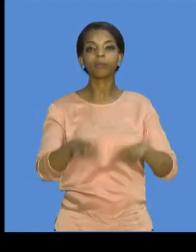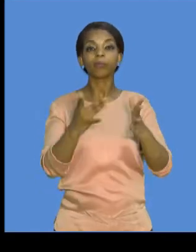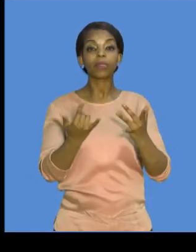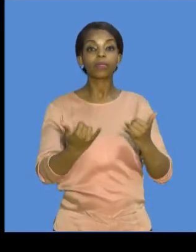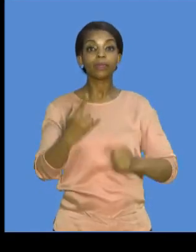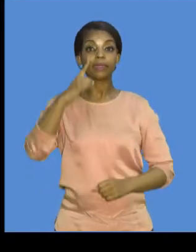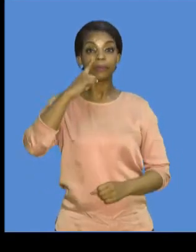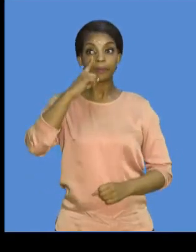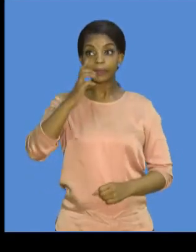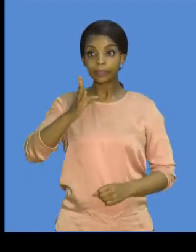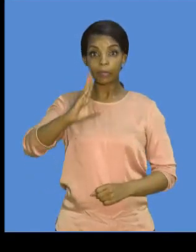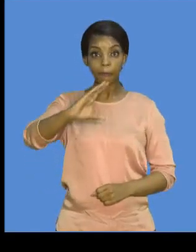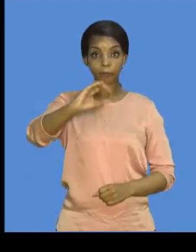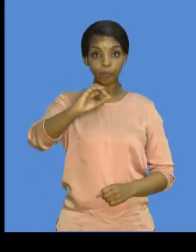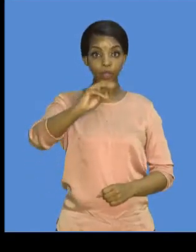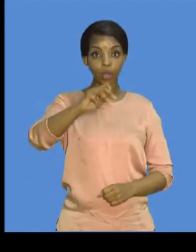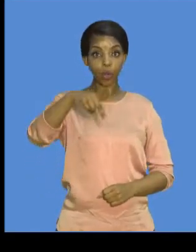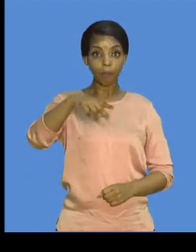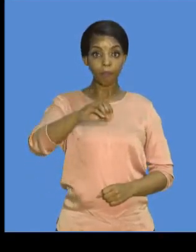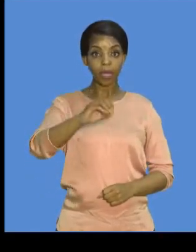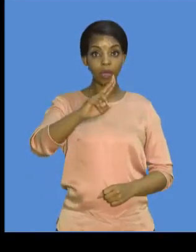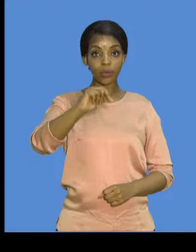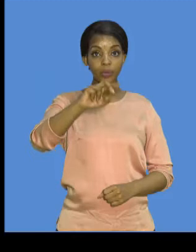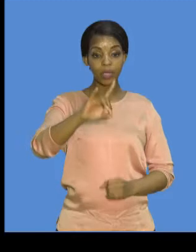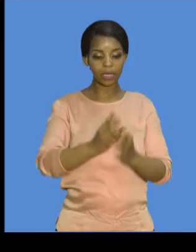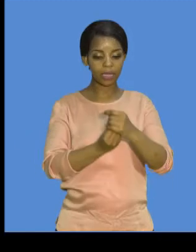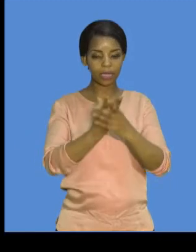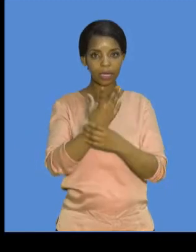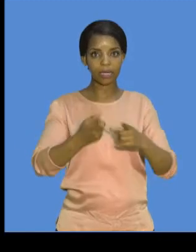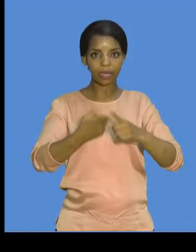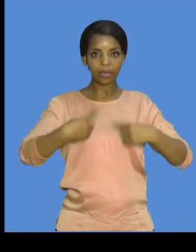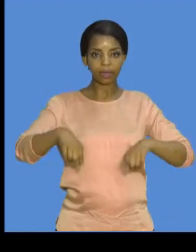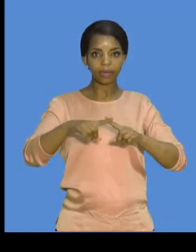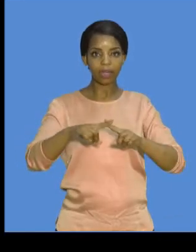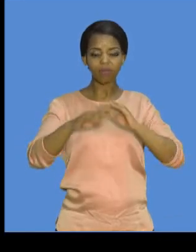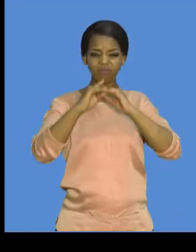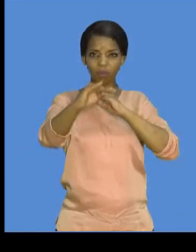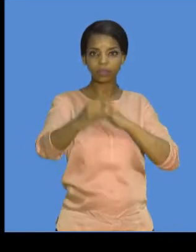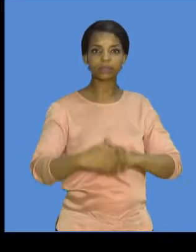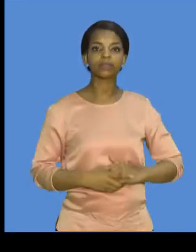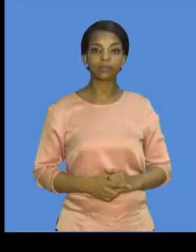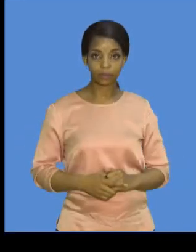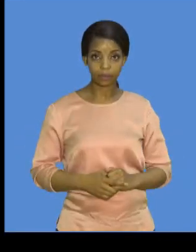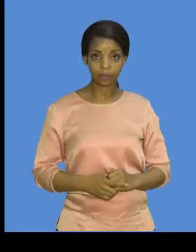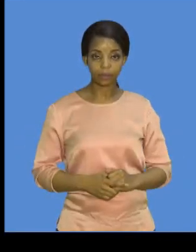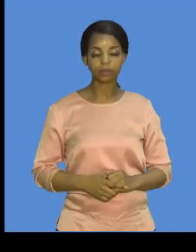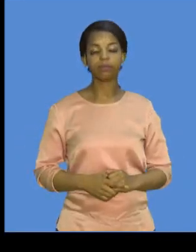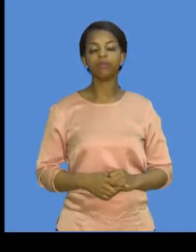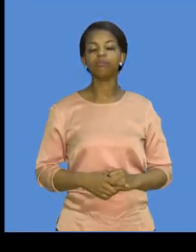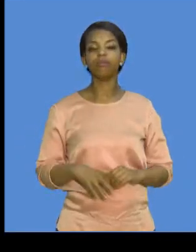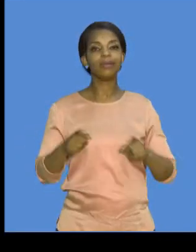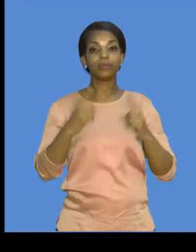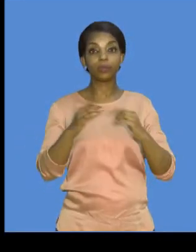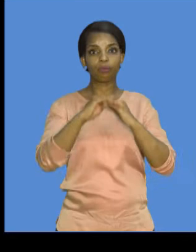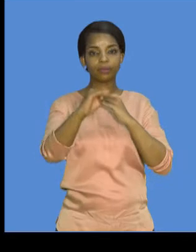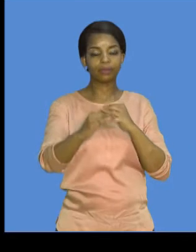can see that our change is not constant. The rate of change is also not constant.